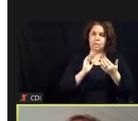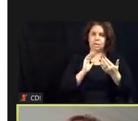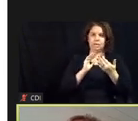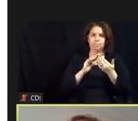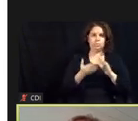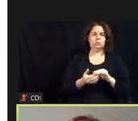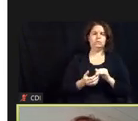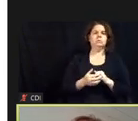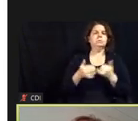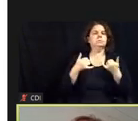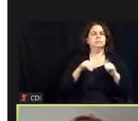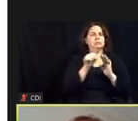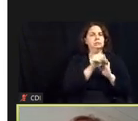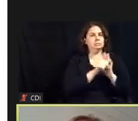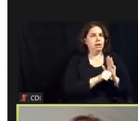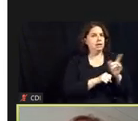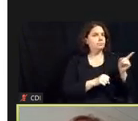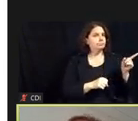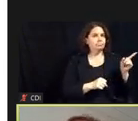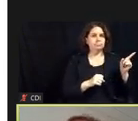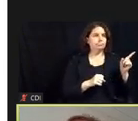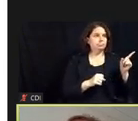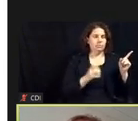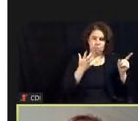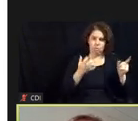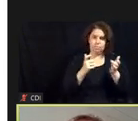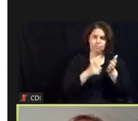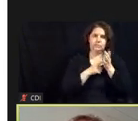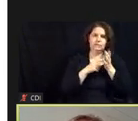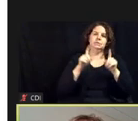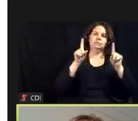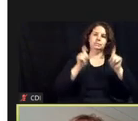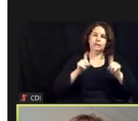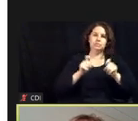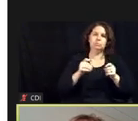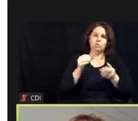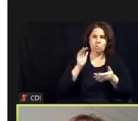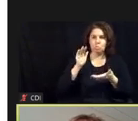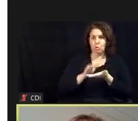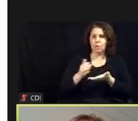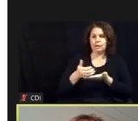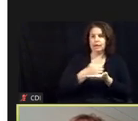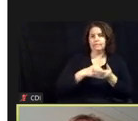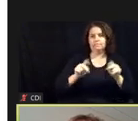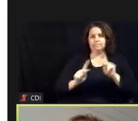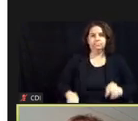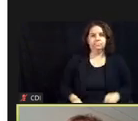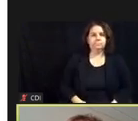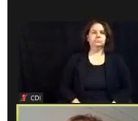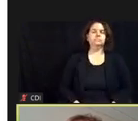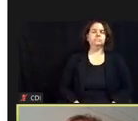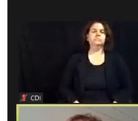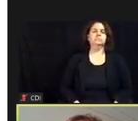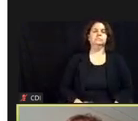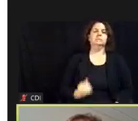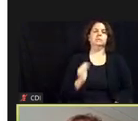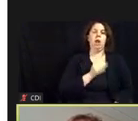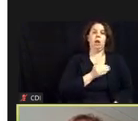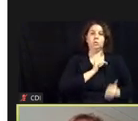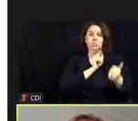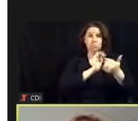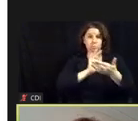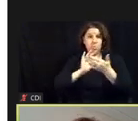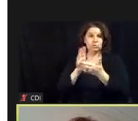testing strategy is aligned with the intent, and we will continue to be testing in our low income